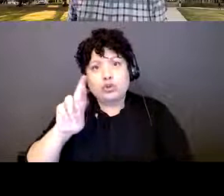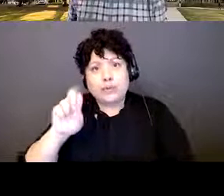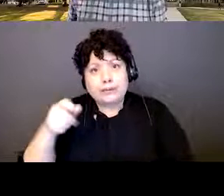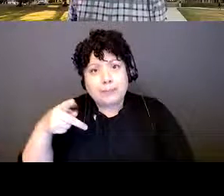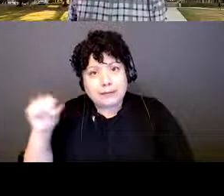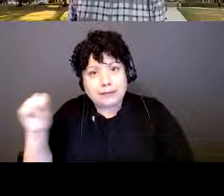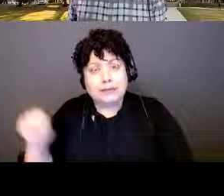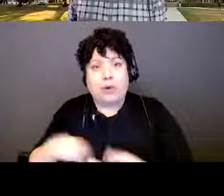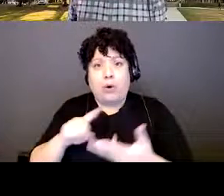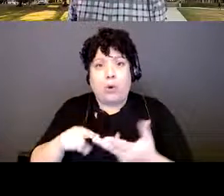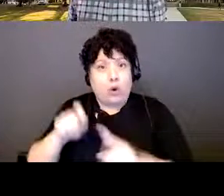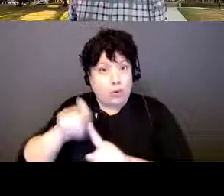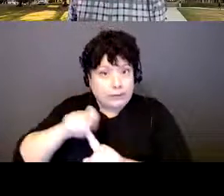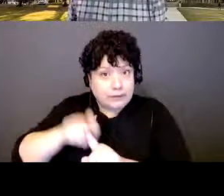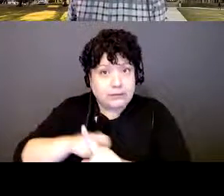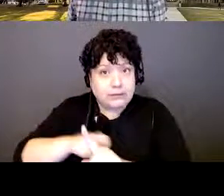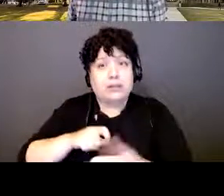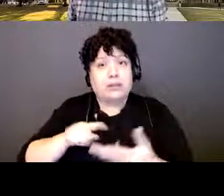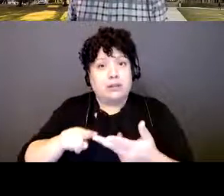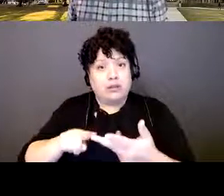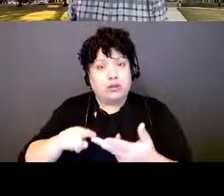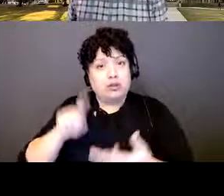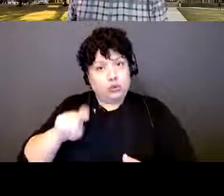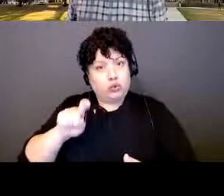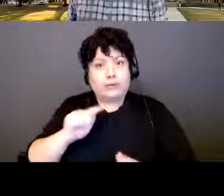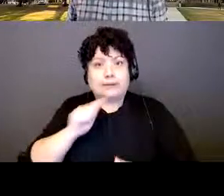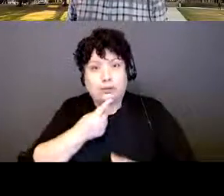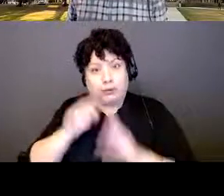behavior, which should have been taken more seriously with hindsight.